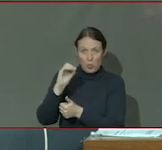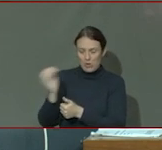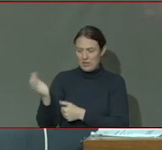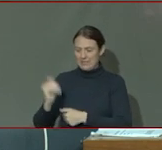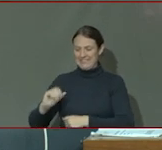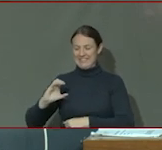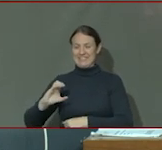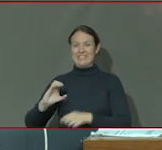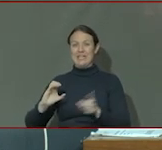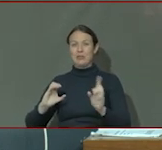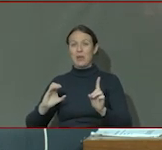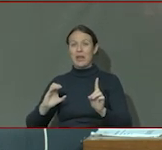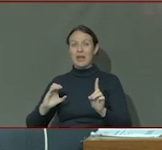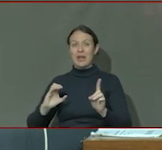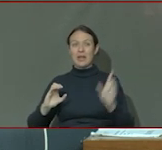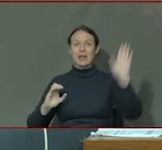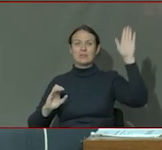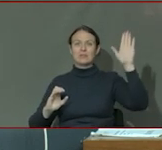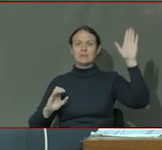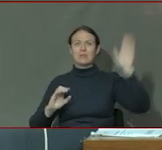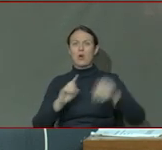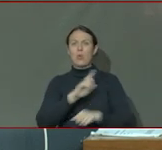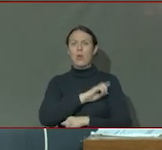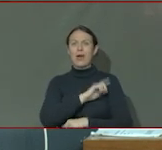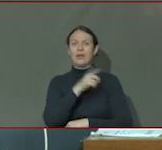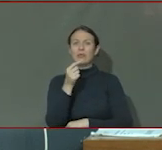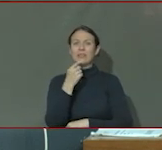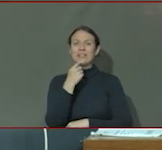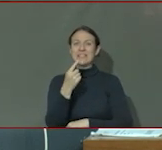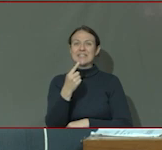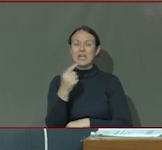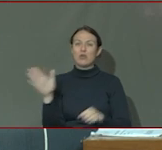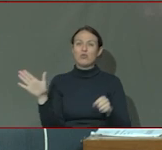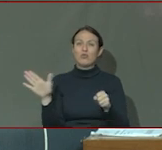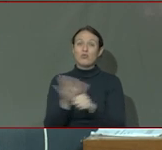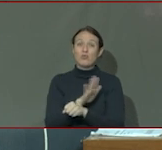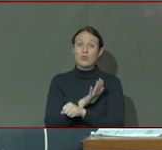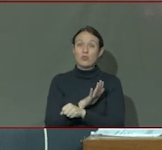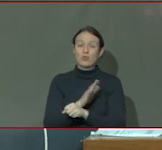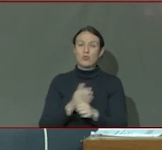Now, can somebody raise their hand and tell us, why did you say number C is complete dominance?